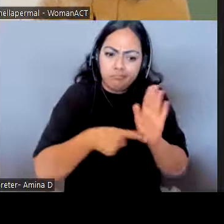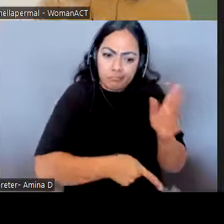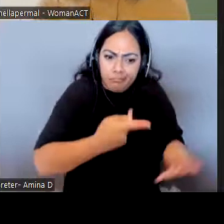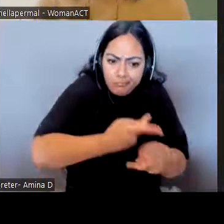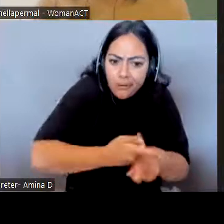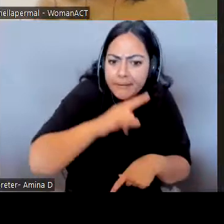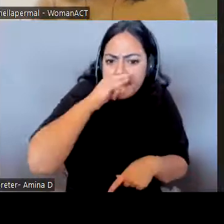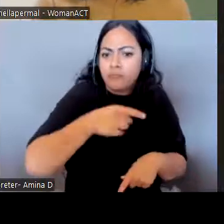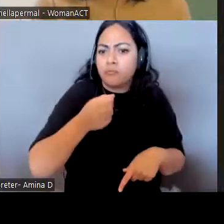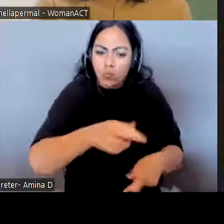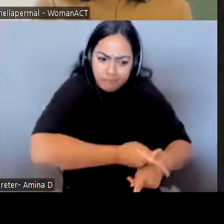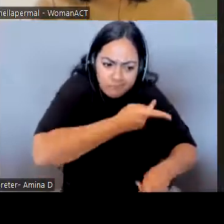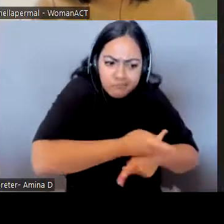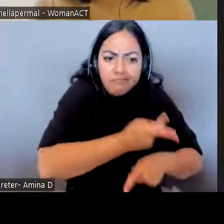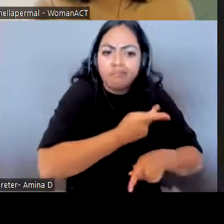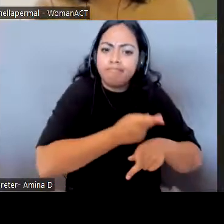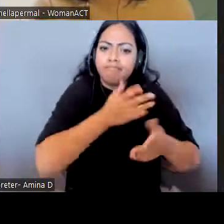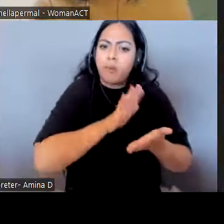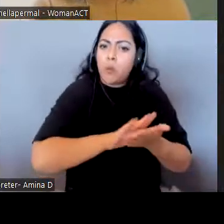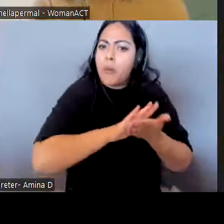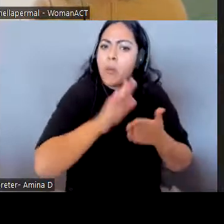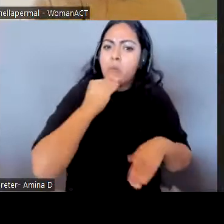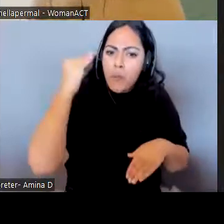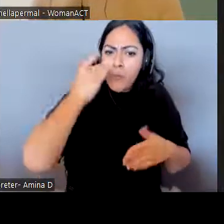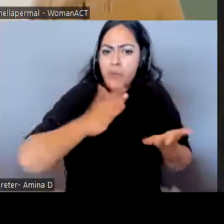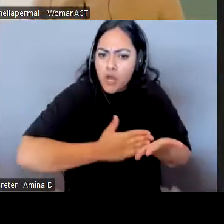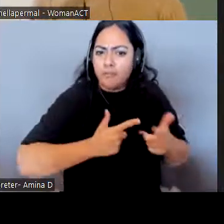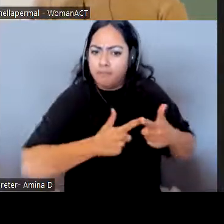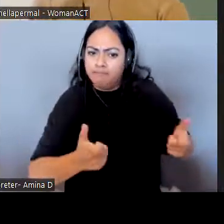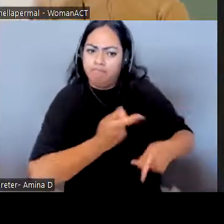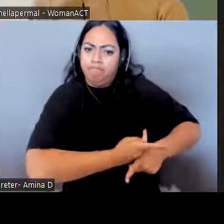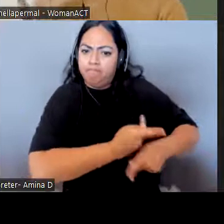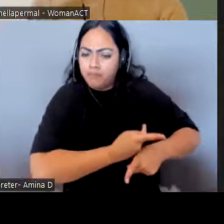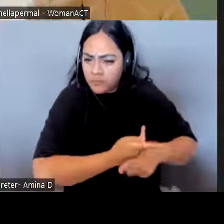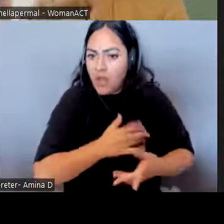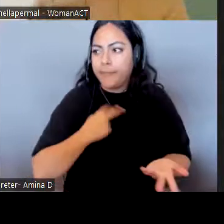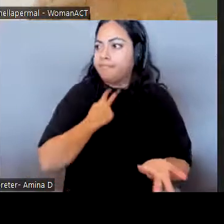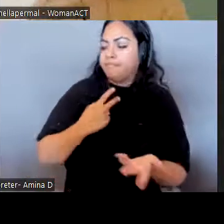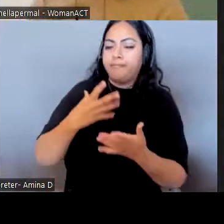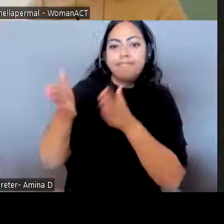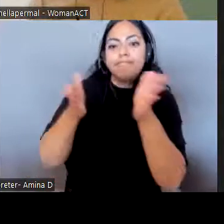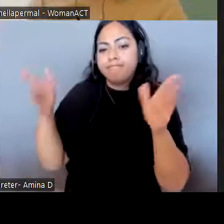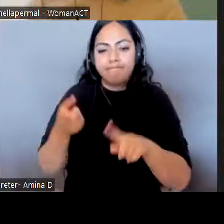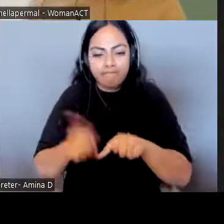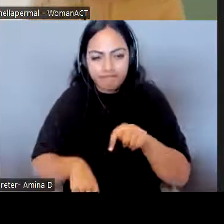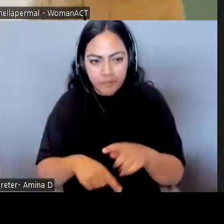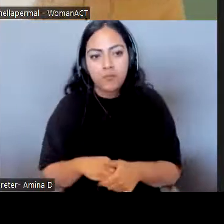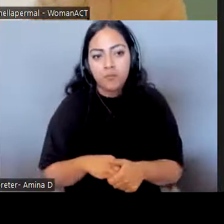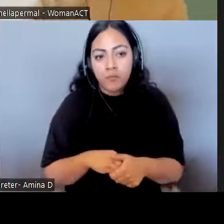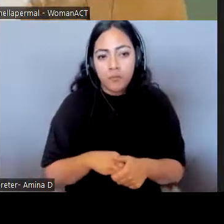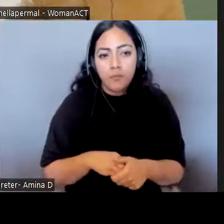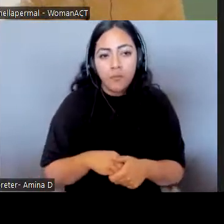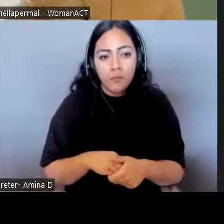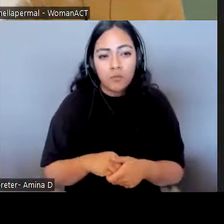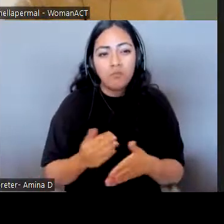Loss of financial status and increased risks of poverty. So a lot of the times when women moved here, they might have been working before, or they might have had a